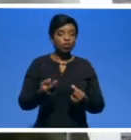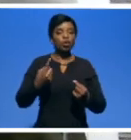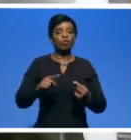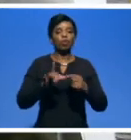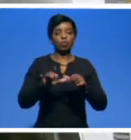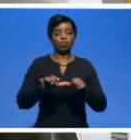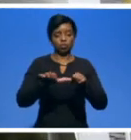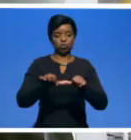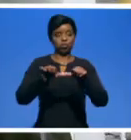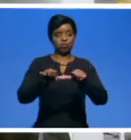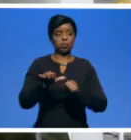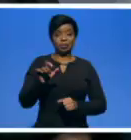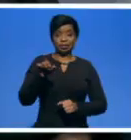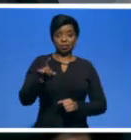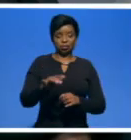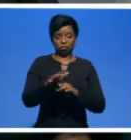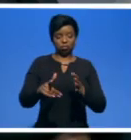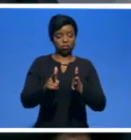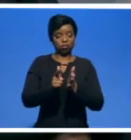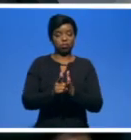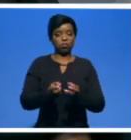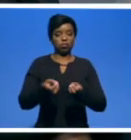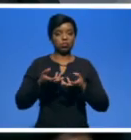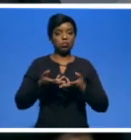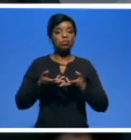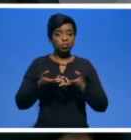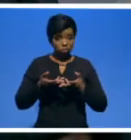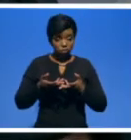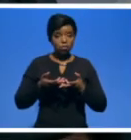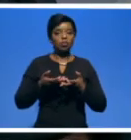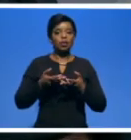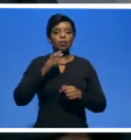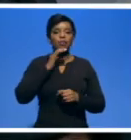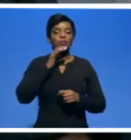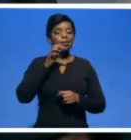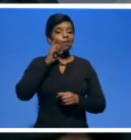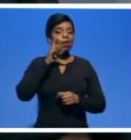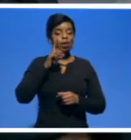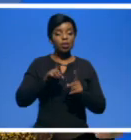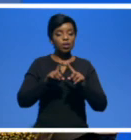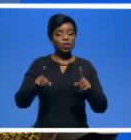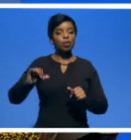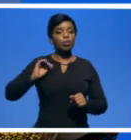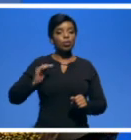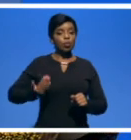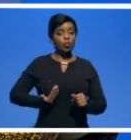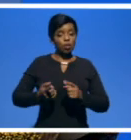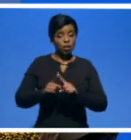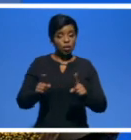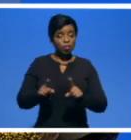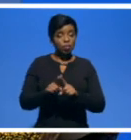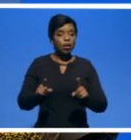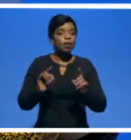taelo o e o re fiwang ke molao wa motheo ke go sheba gore na karolo e basadi ba e bapalang go tsa moruo ke efe, ka gore re